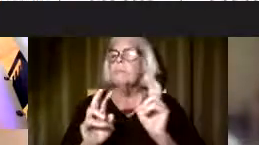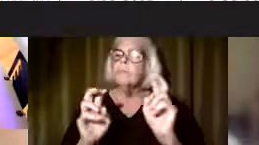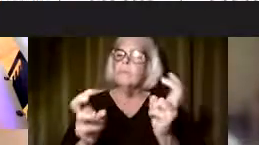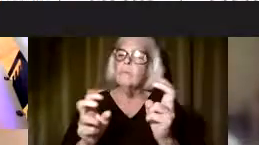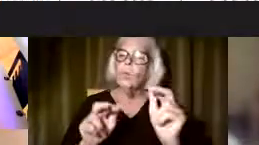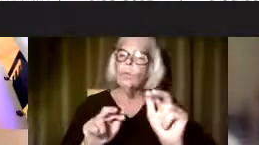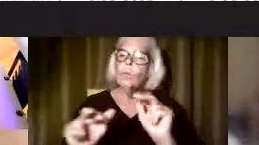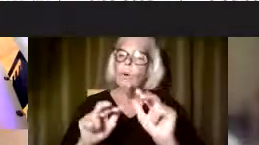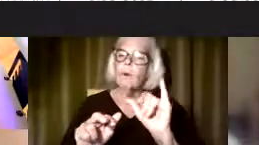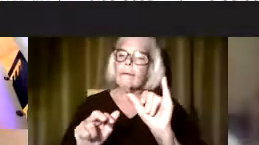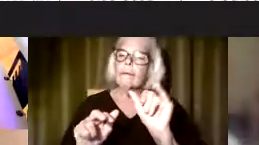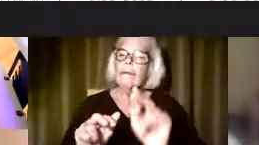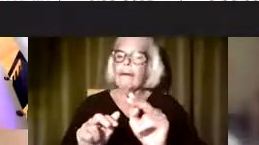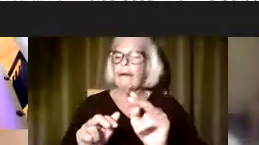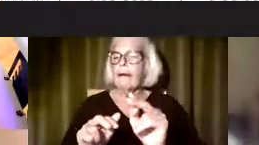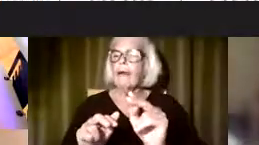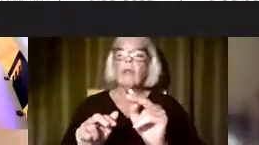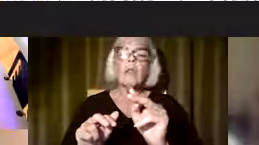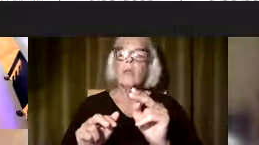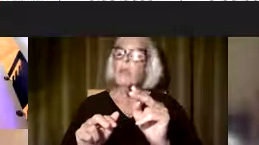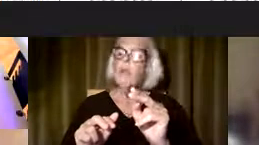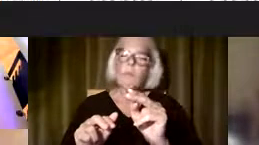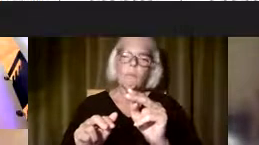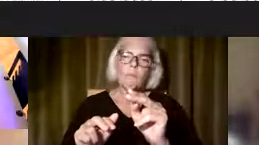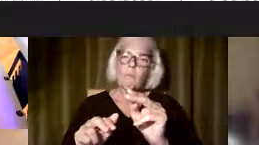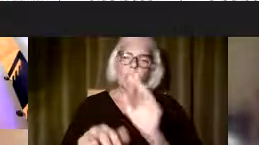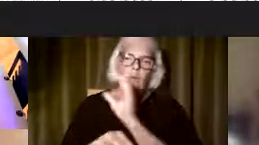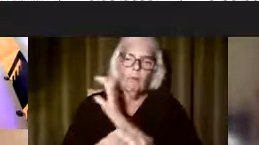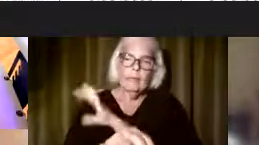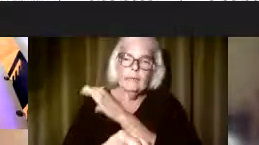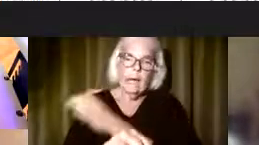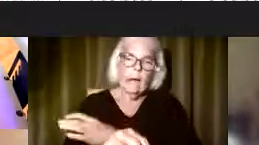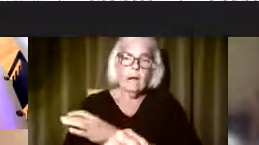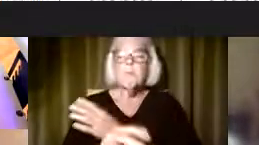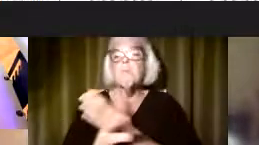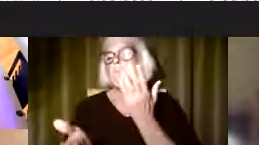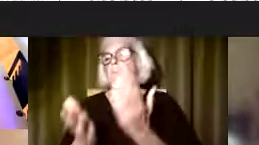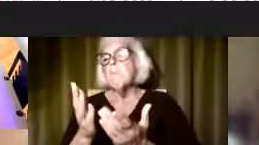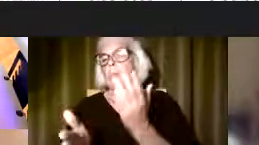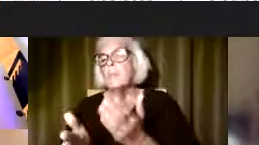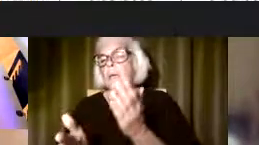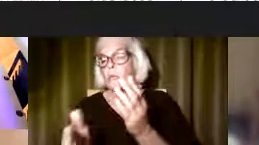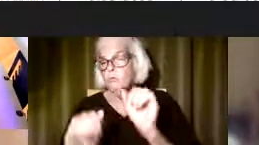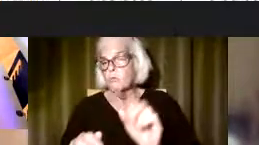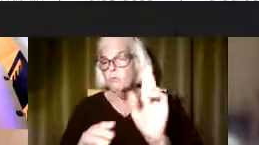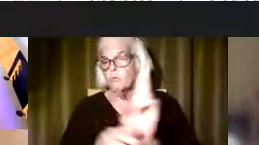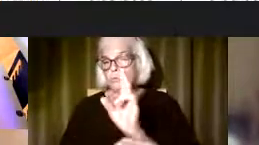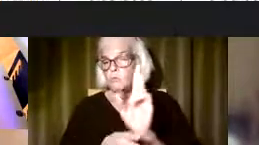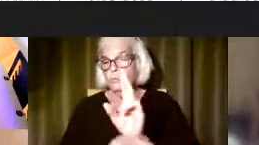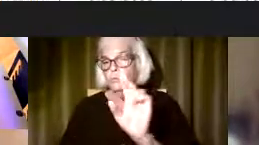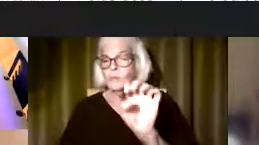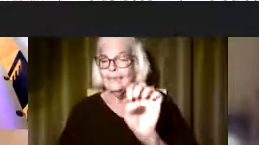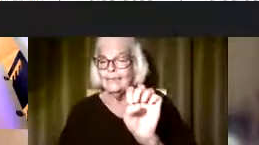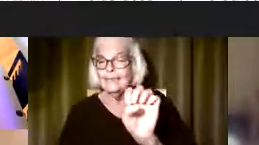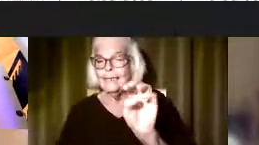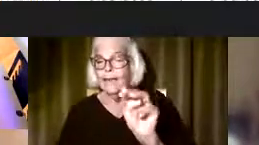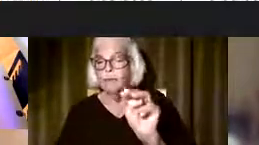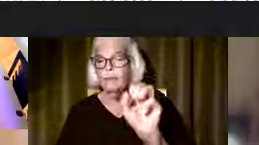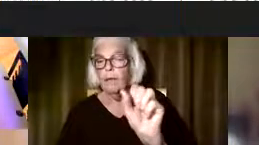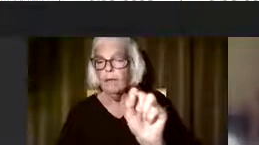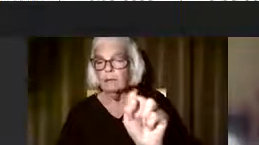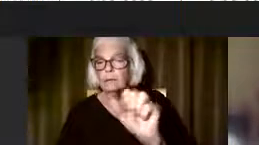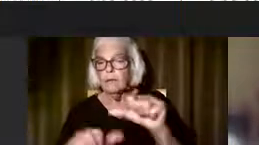at potentially utilizing EMS agencies and keeping a few sites online.